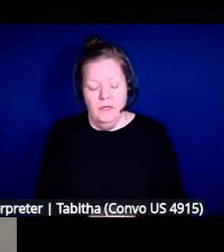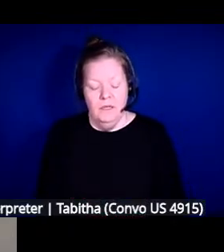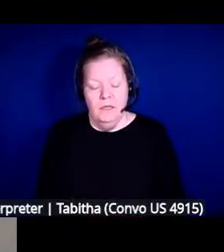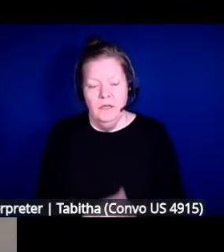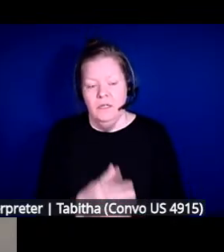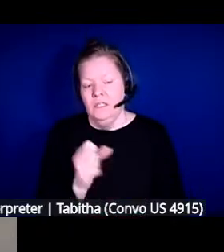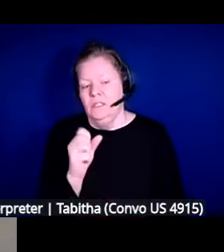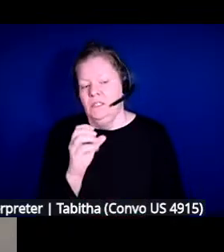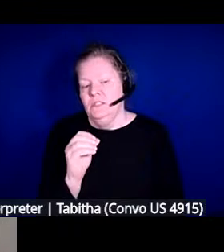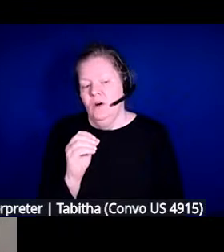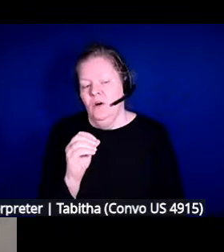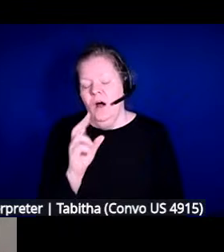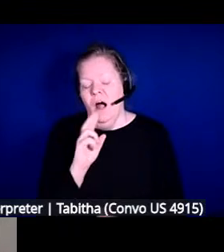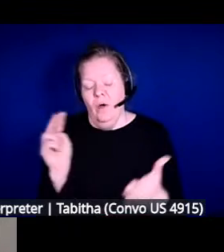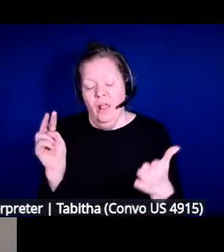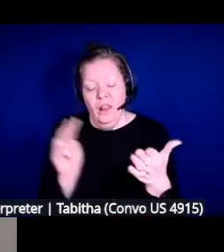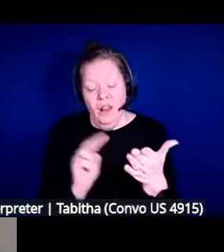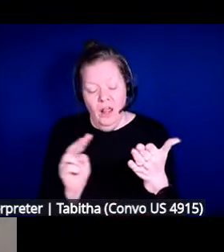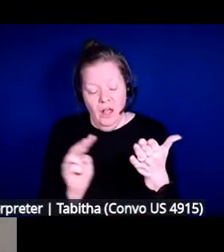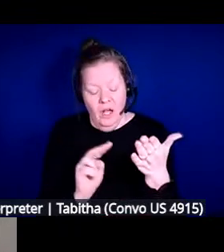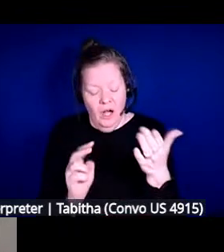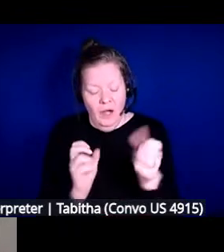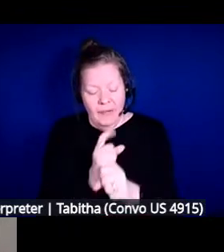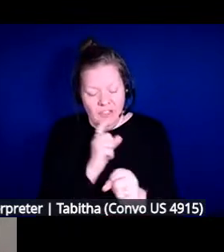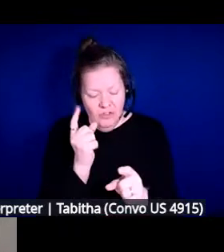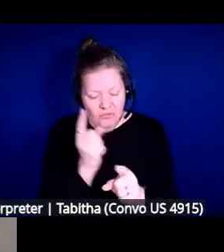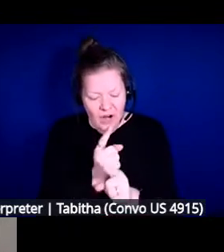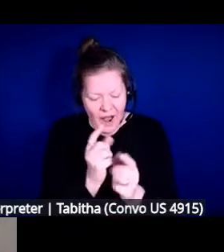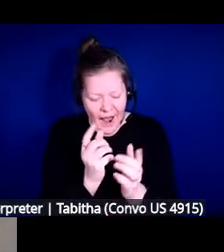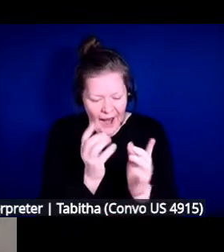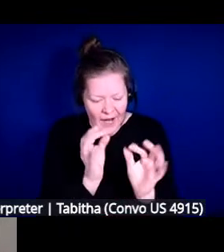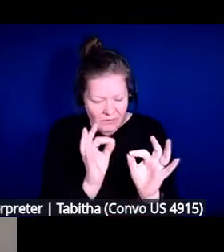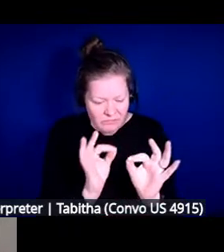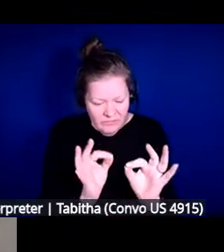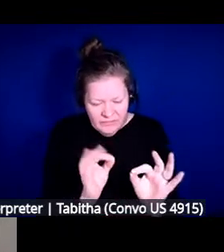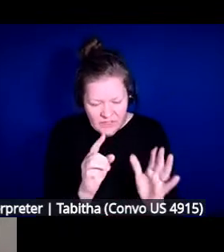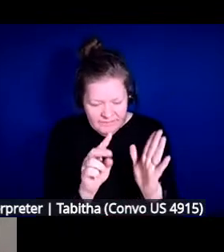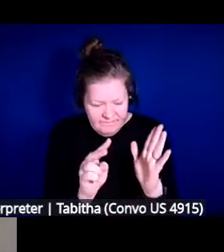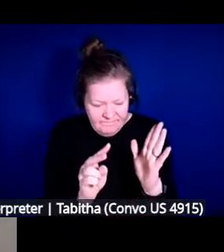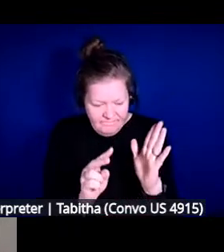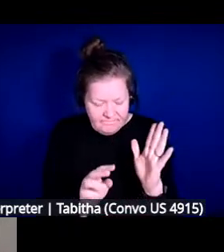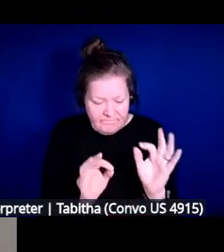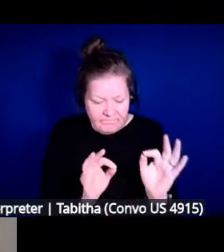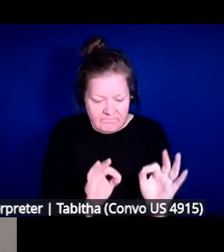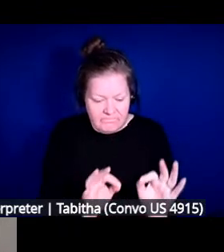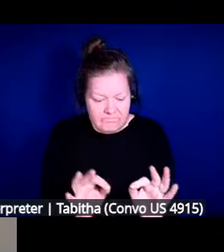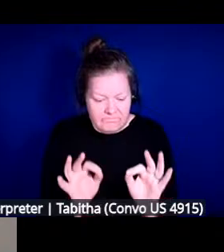And so I'll take a look at it, making sure I've got the right thing.